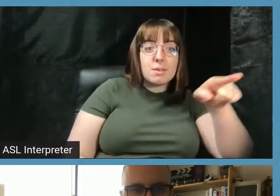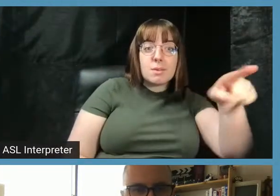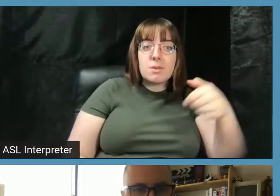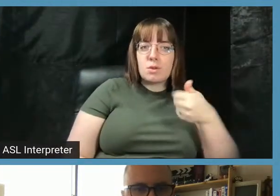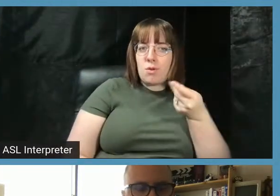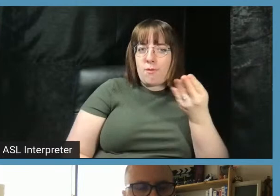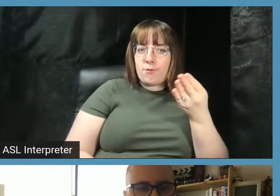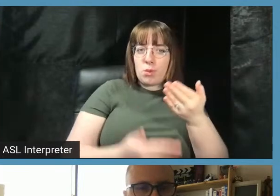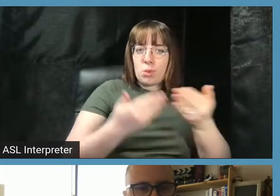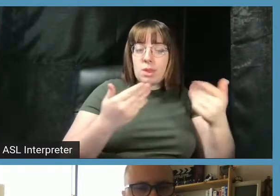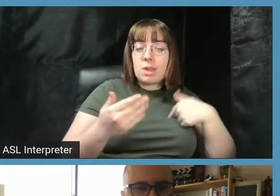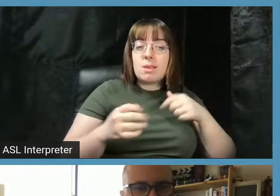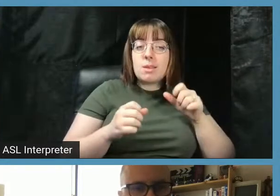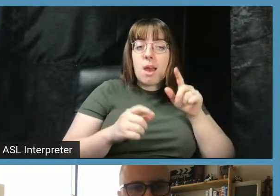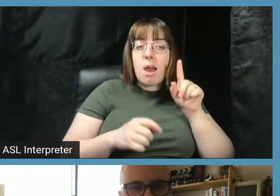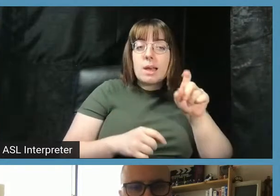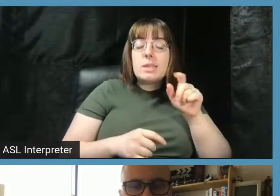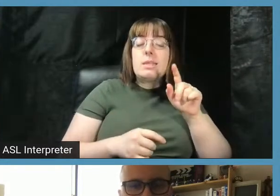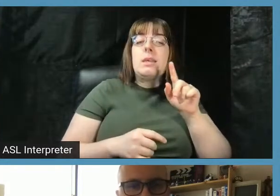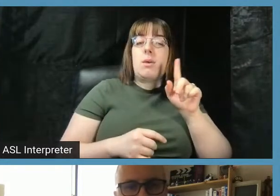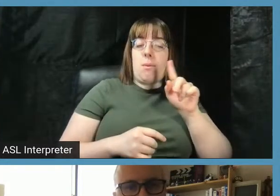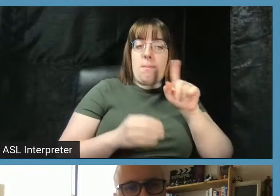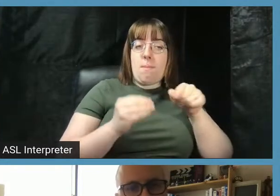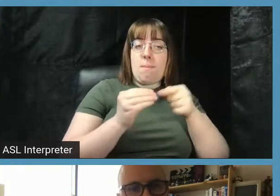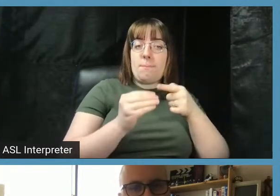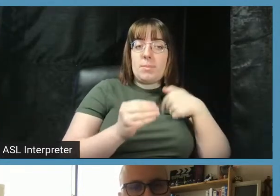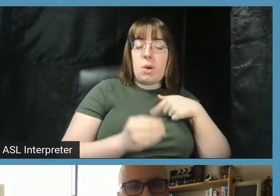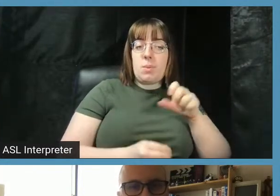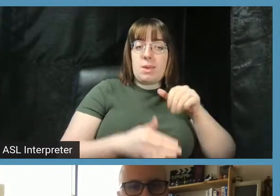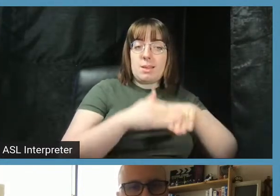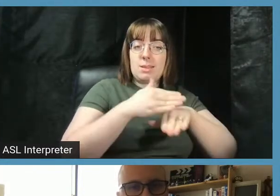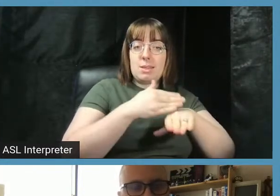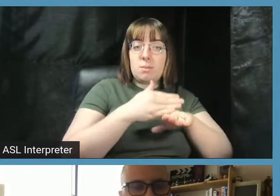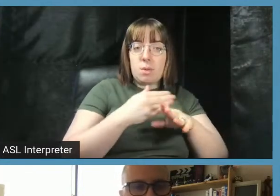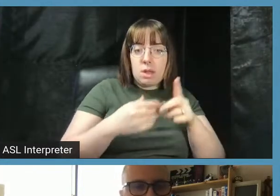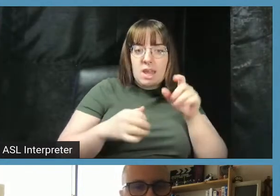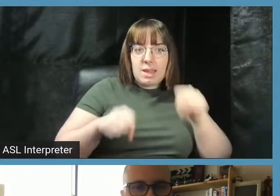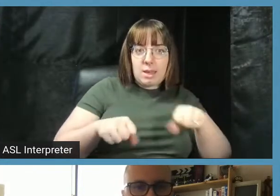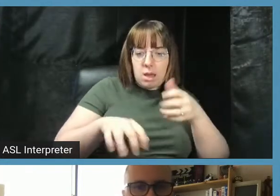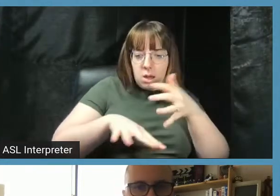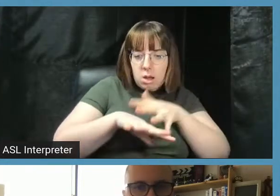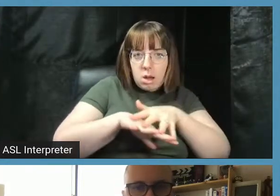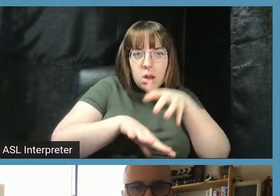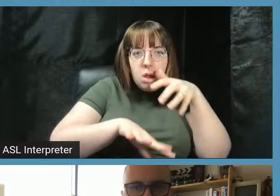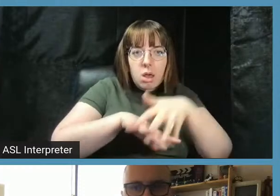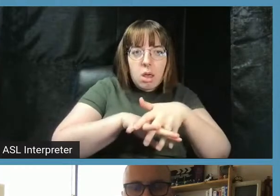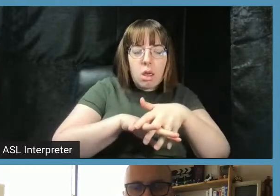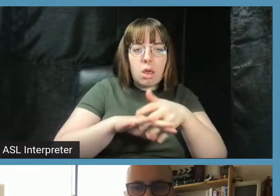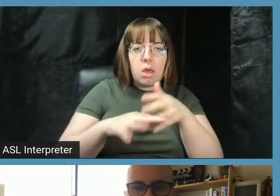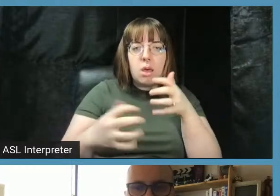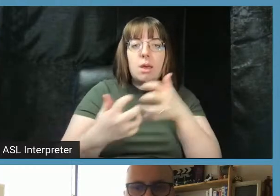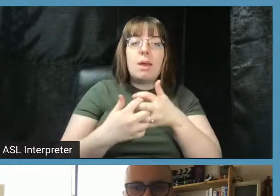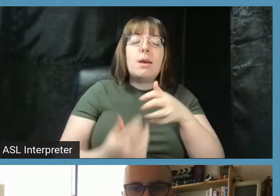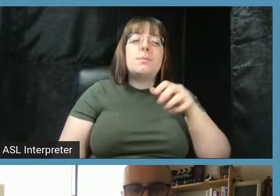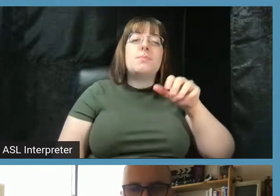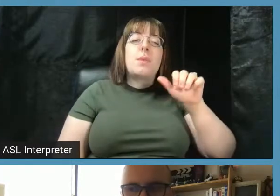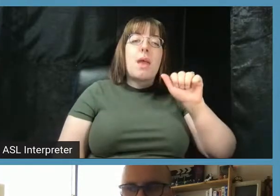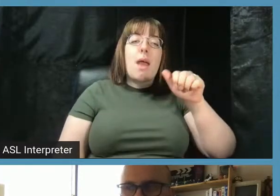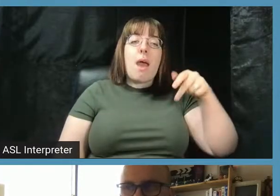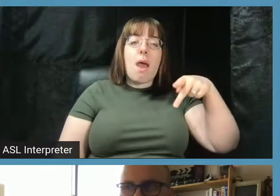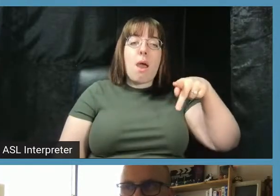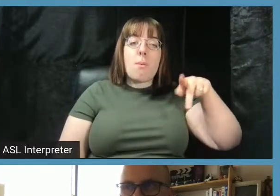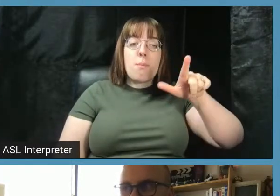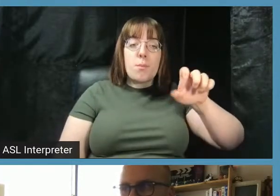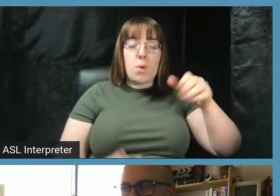the accessibility affordances that you can build in. Apple has accessibility guidelines that you